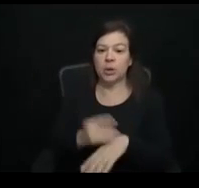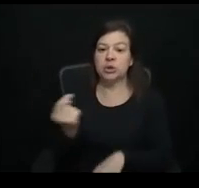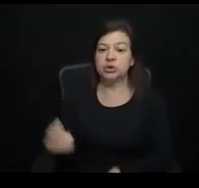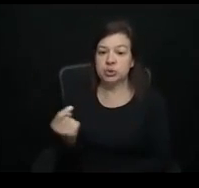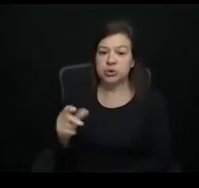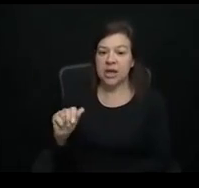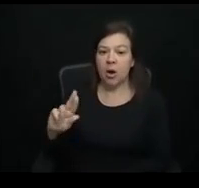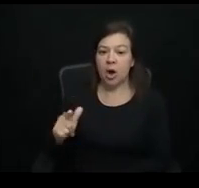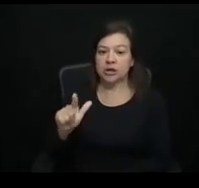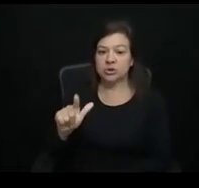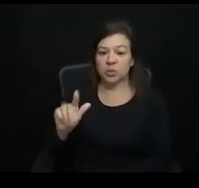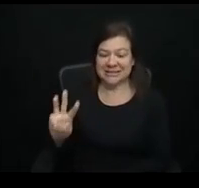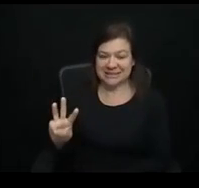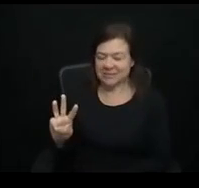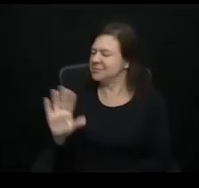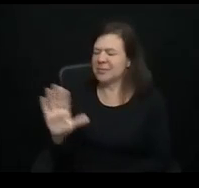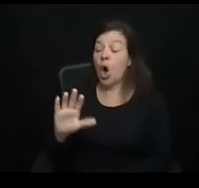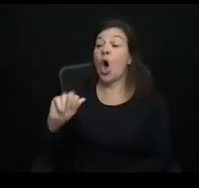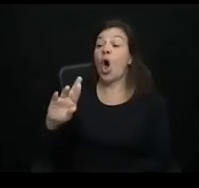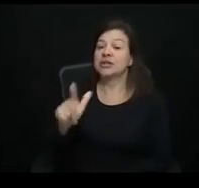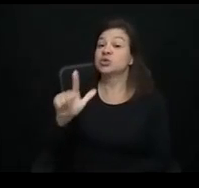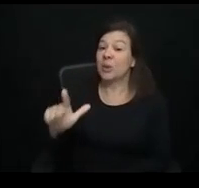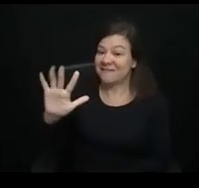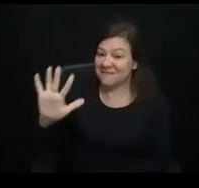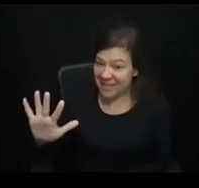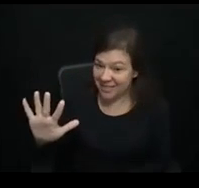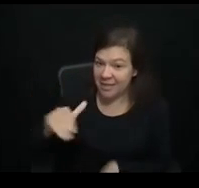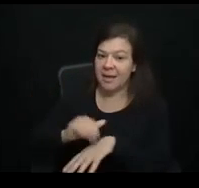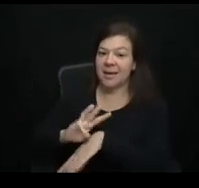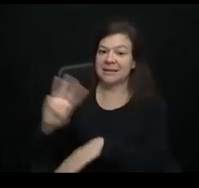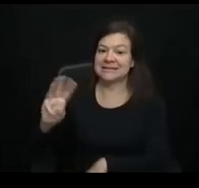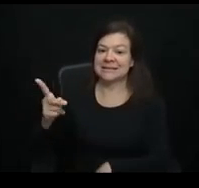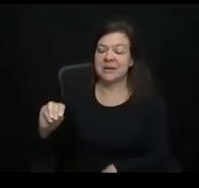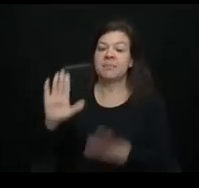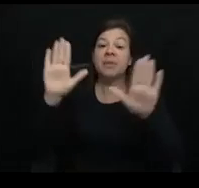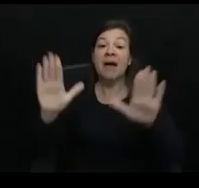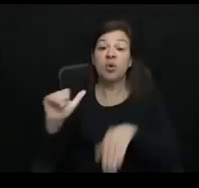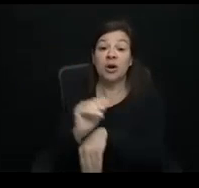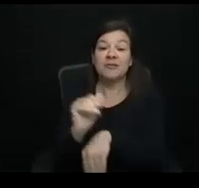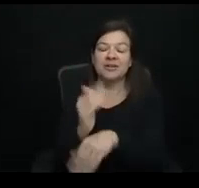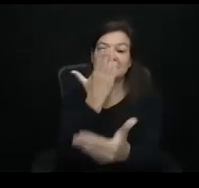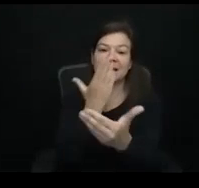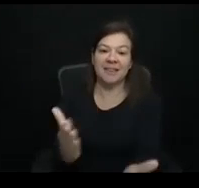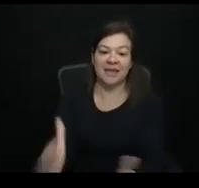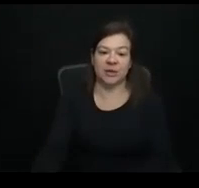25th, at 6 p.m. Have a wonderful evening. Thank you.